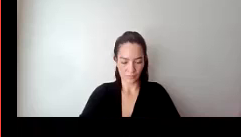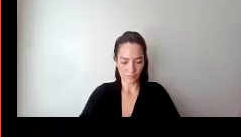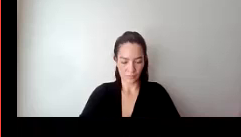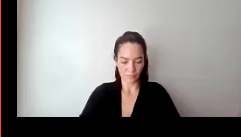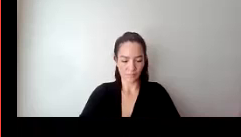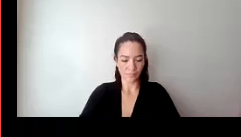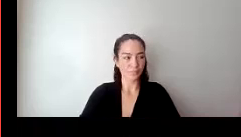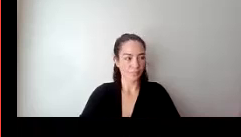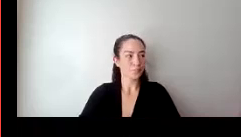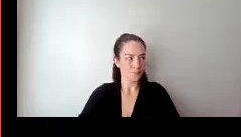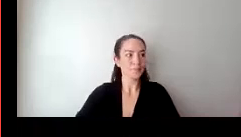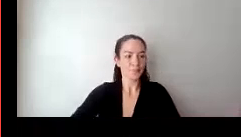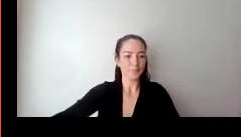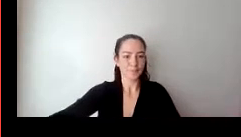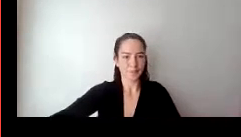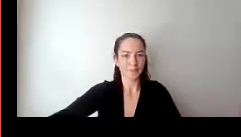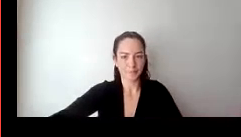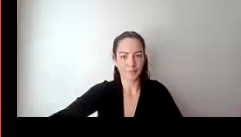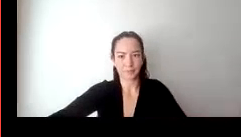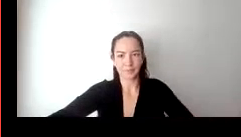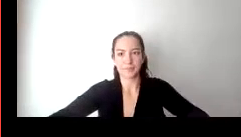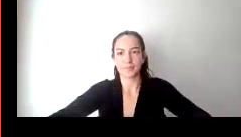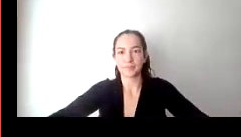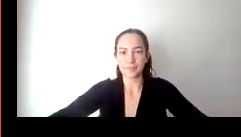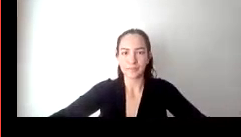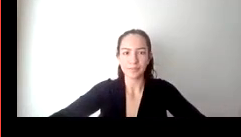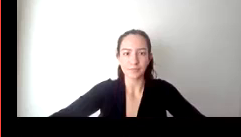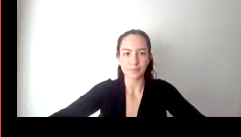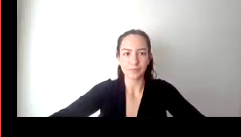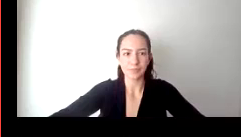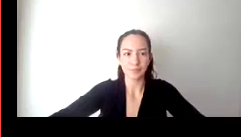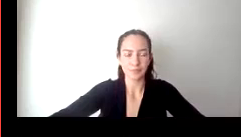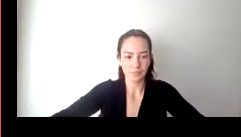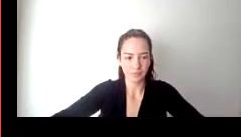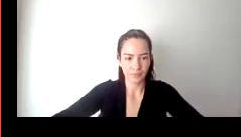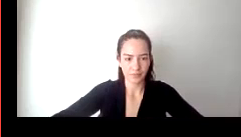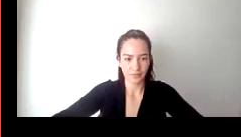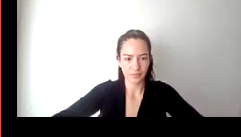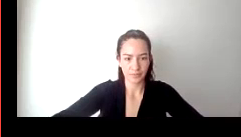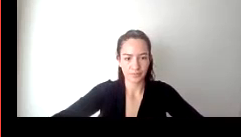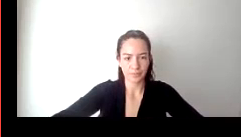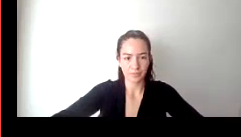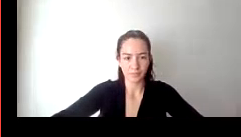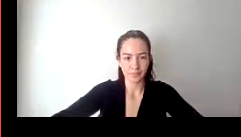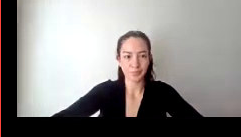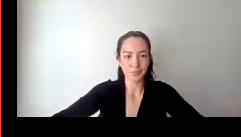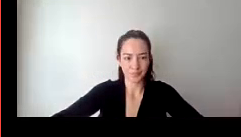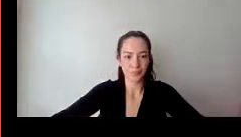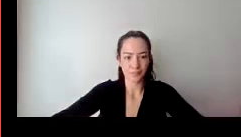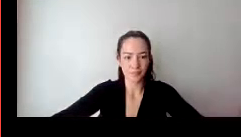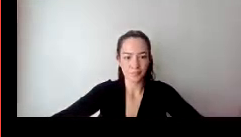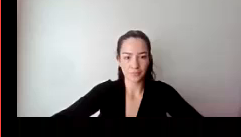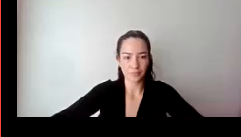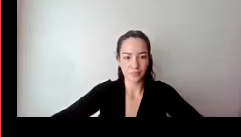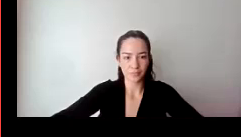Diamond, if you want to pop the link into the chat where folks can access those, feel free to take advantage of those. We